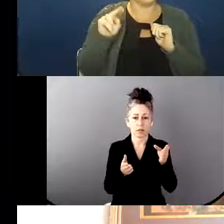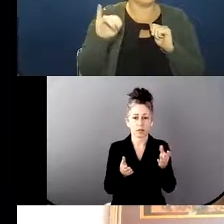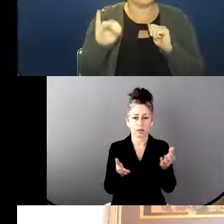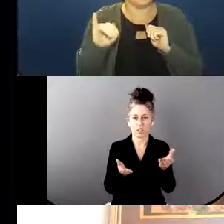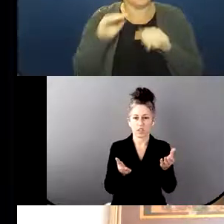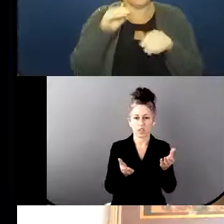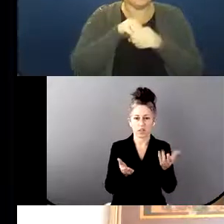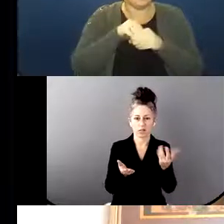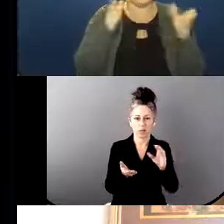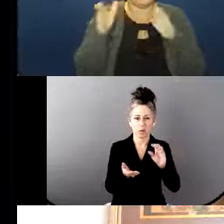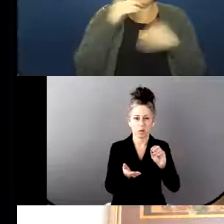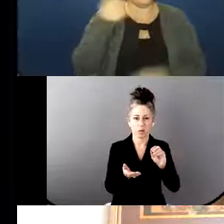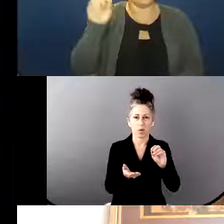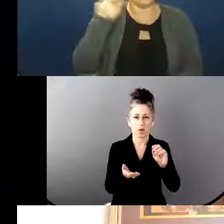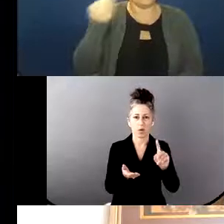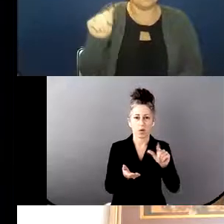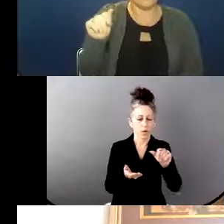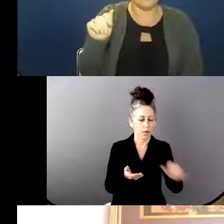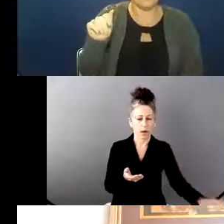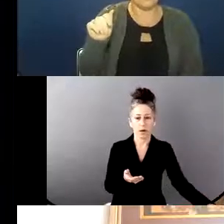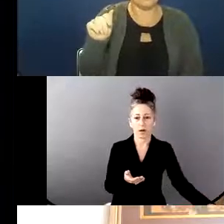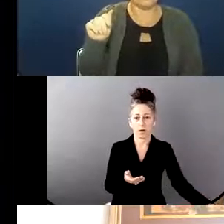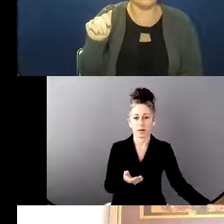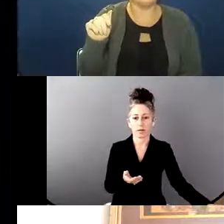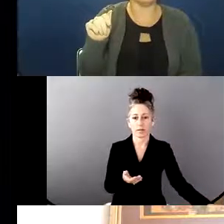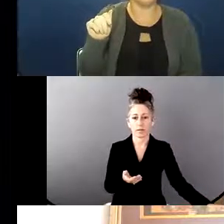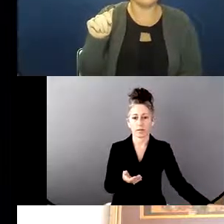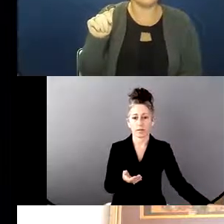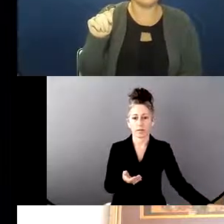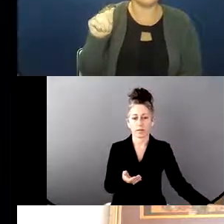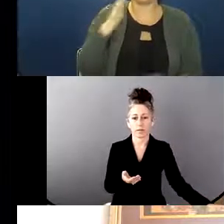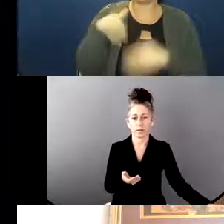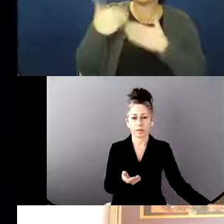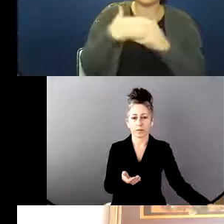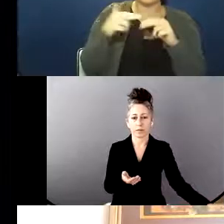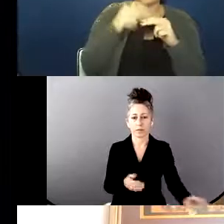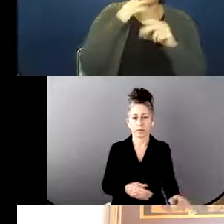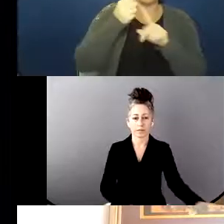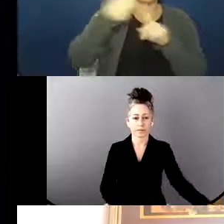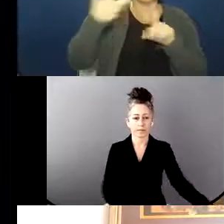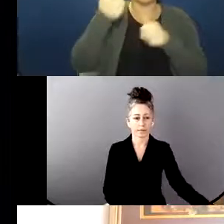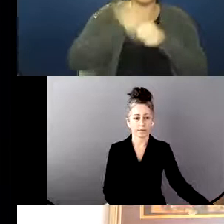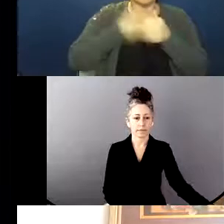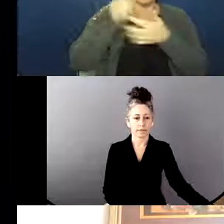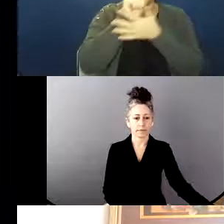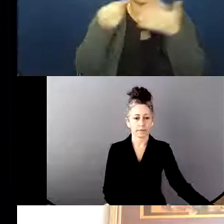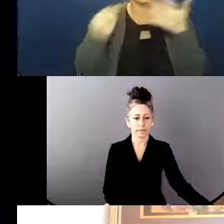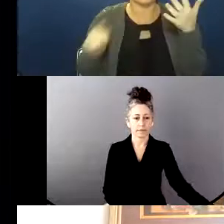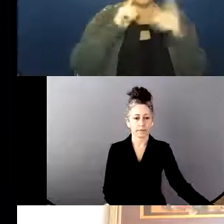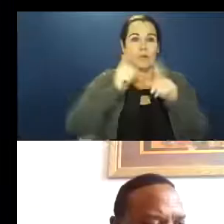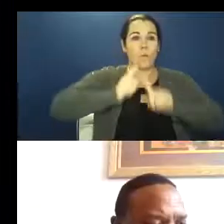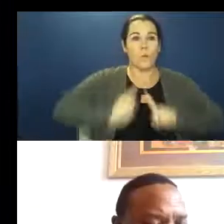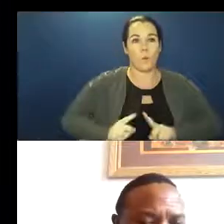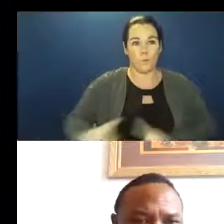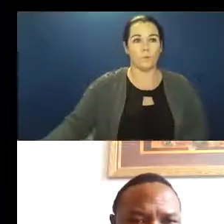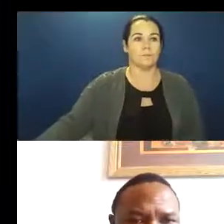Oklahoma. We're going to have some next slides to kind of talk about each one of these real specific and the goals of them. But this is